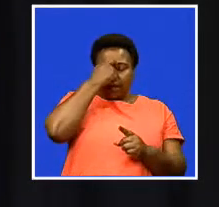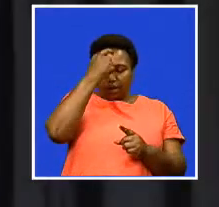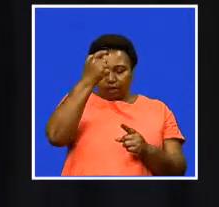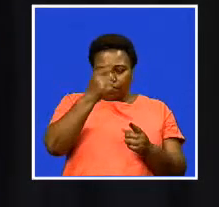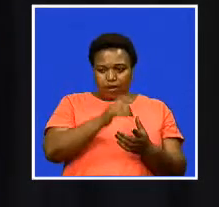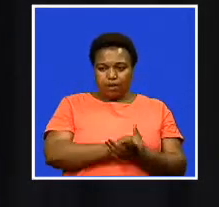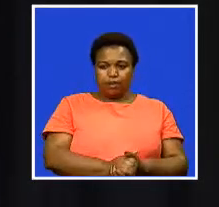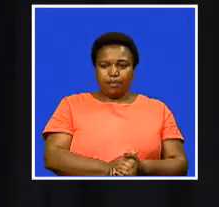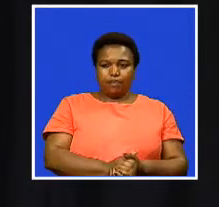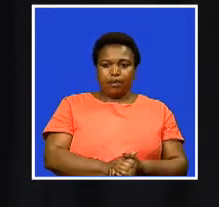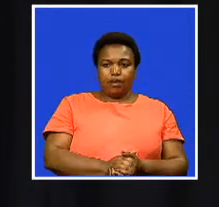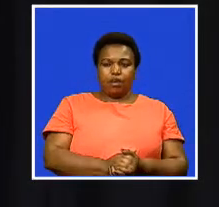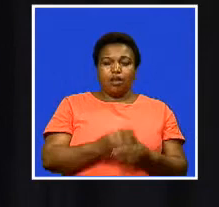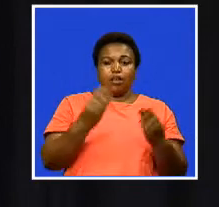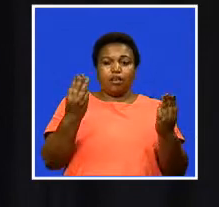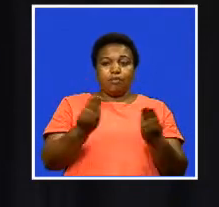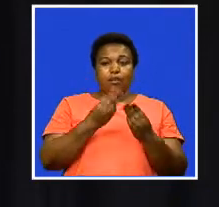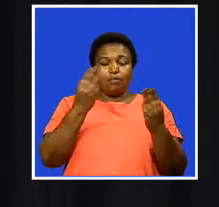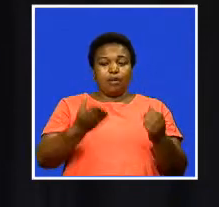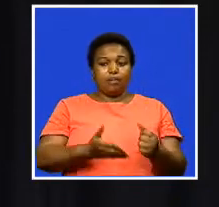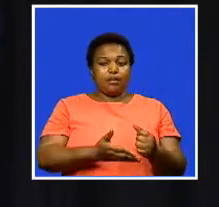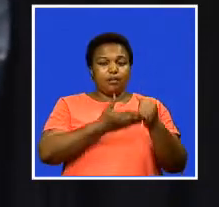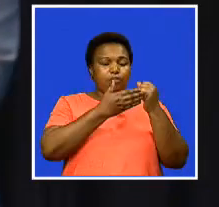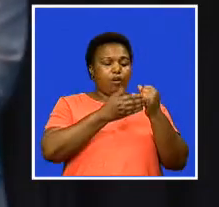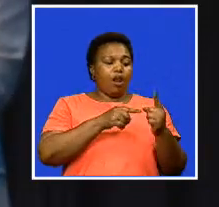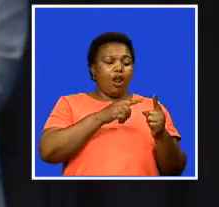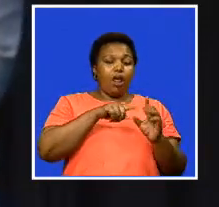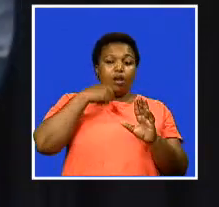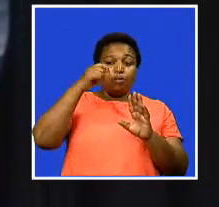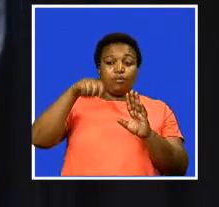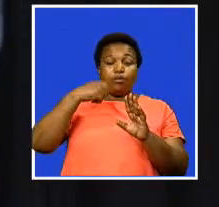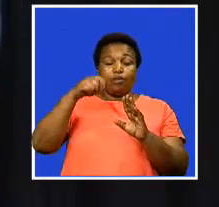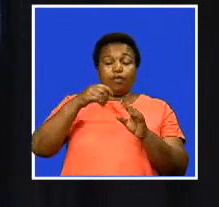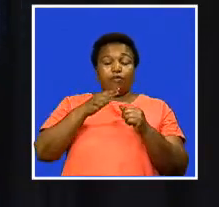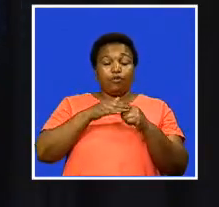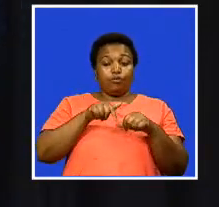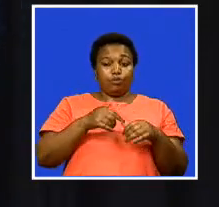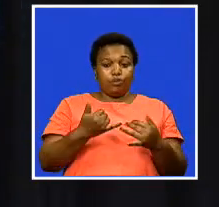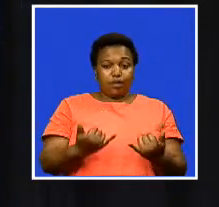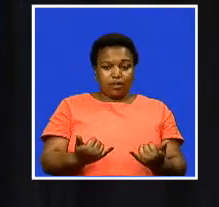nalabo labesekele lomsebenzi lwentwa lamhla